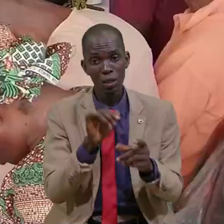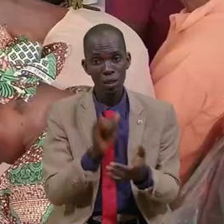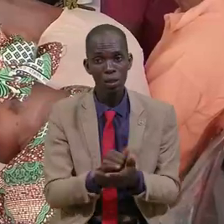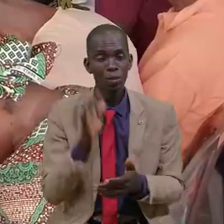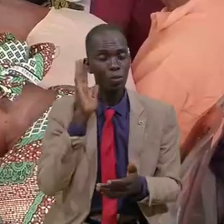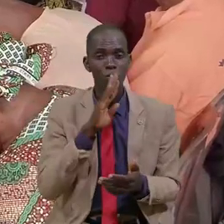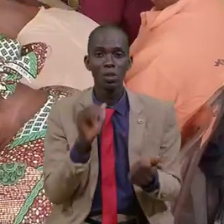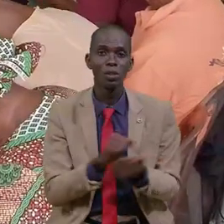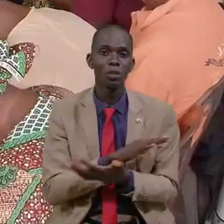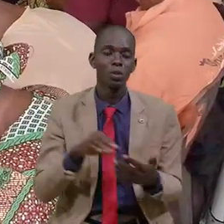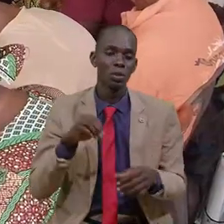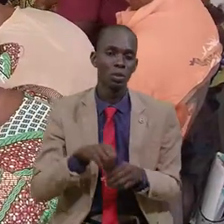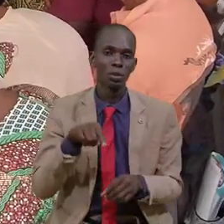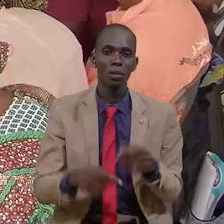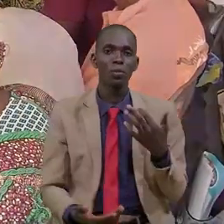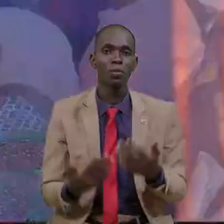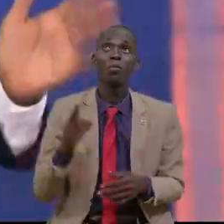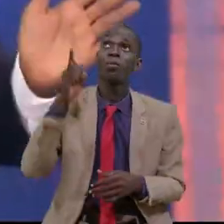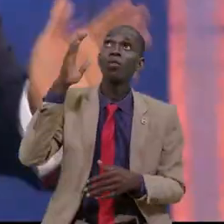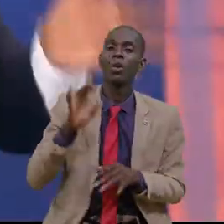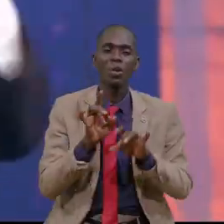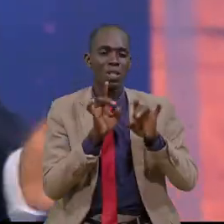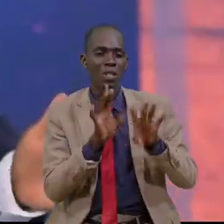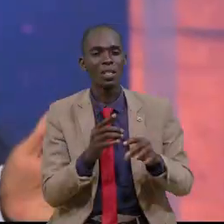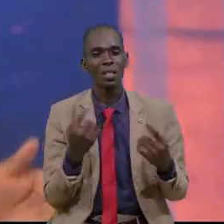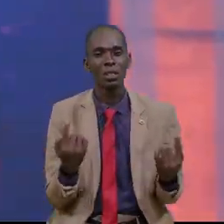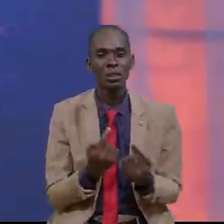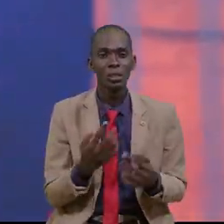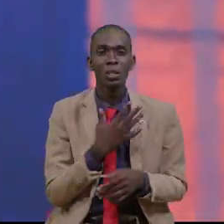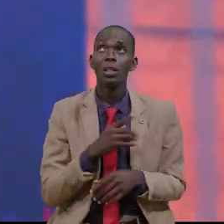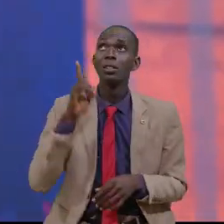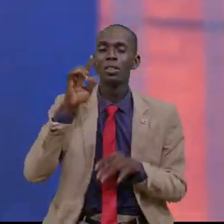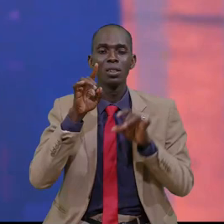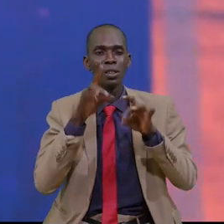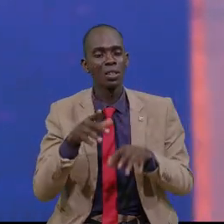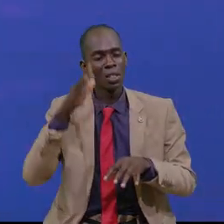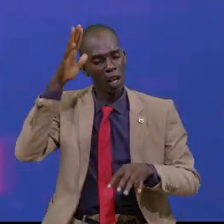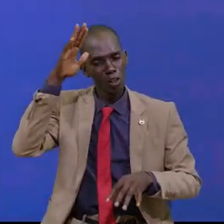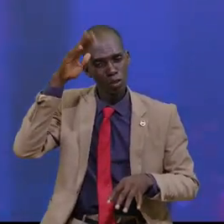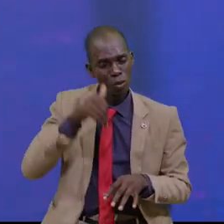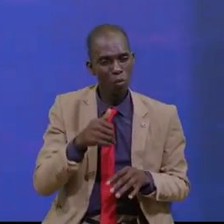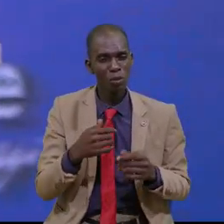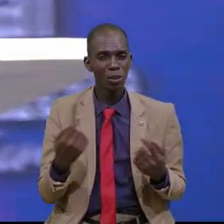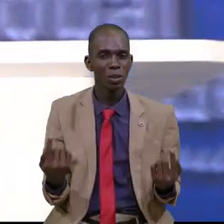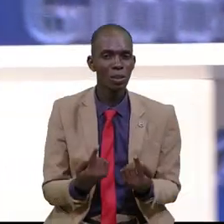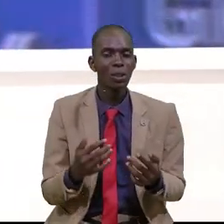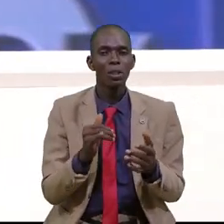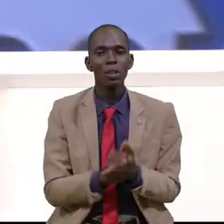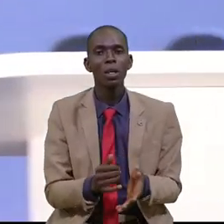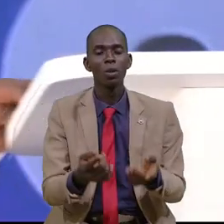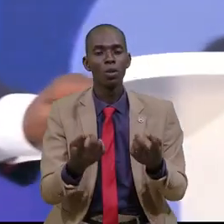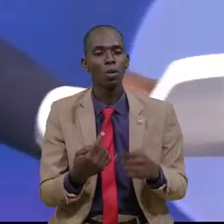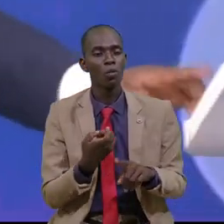hates sin. And he hates the underman sinner that comes from the place of